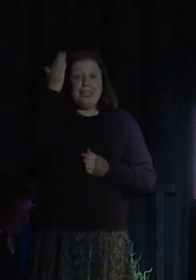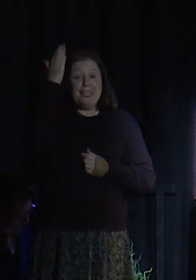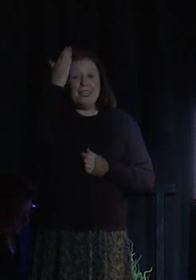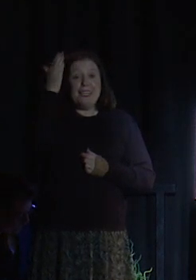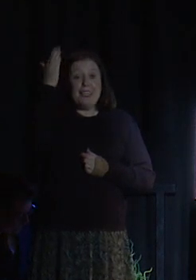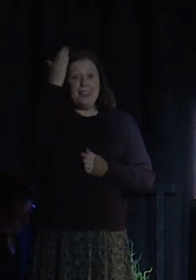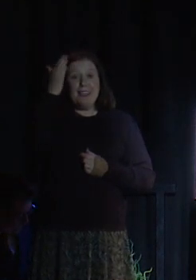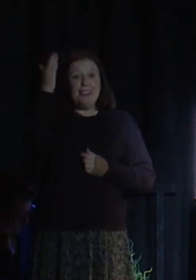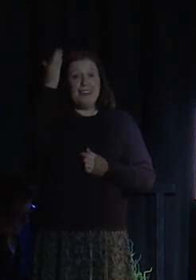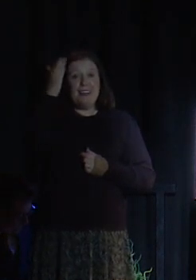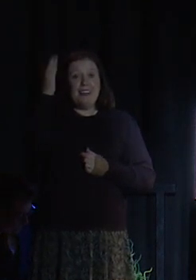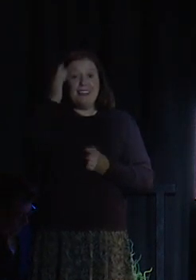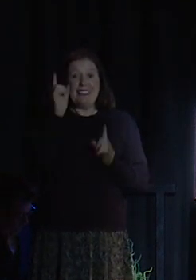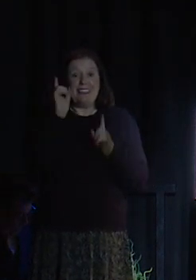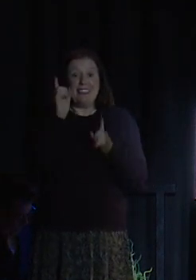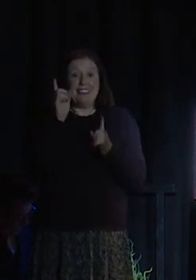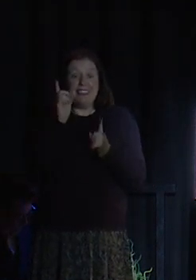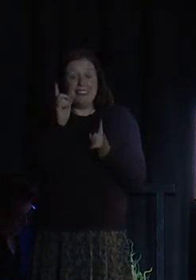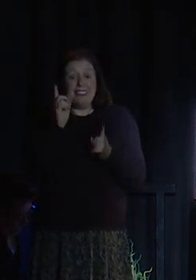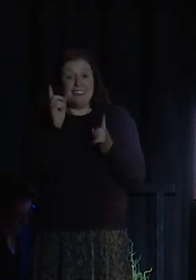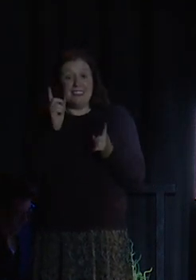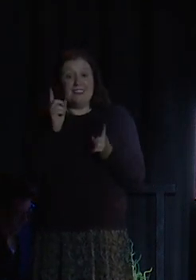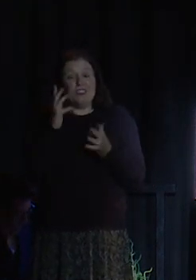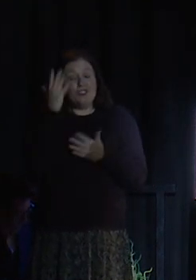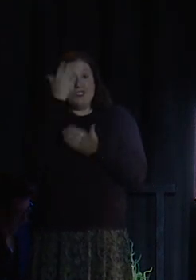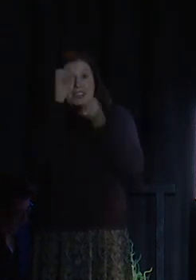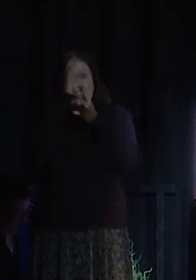Dream, that's the thing to do.